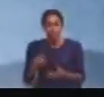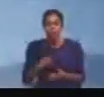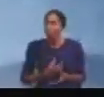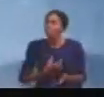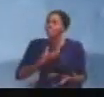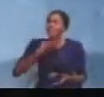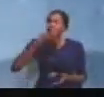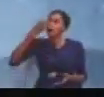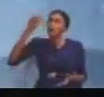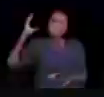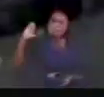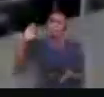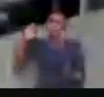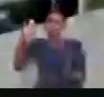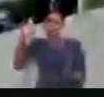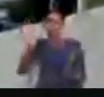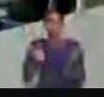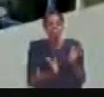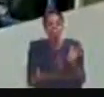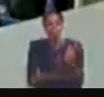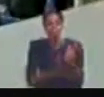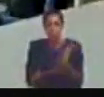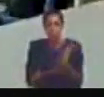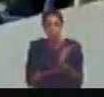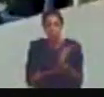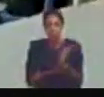We shout out of your praise.